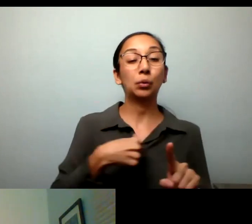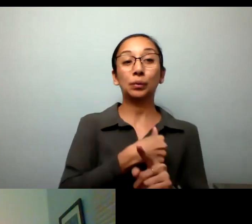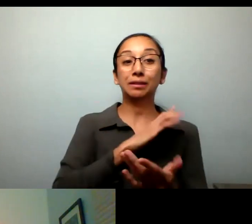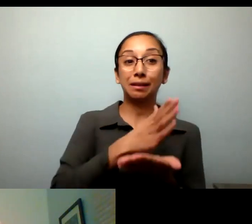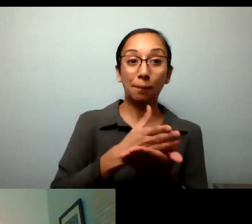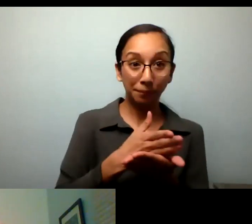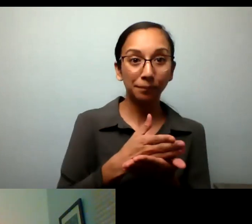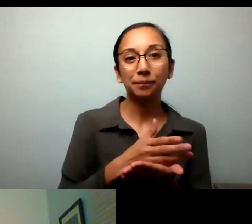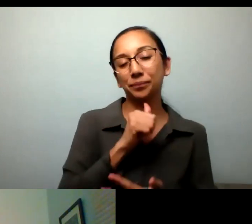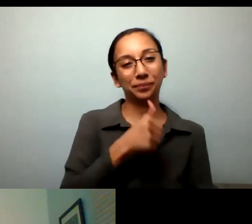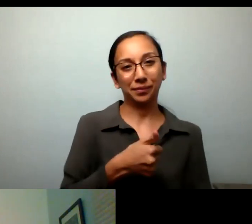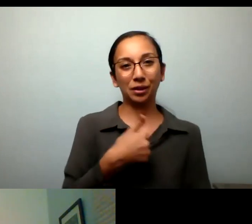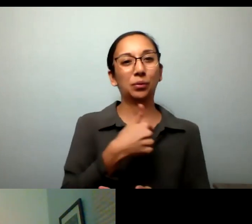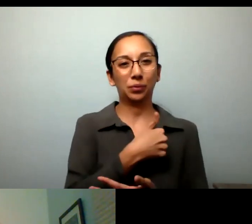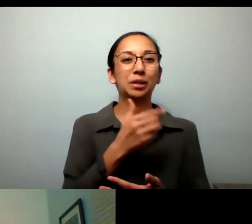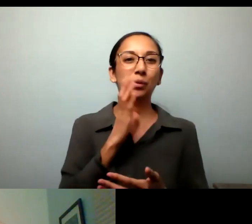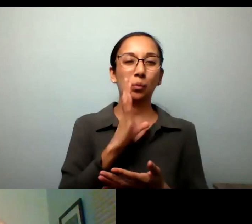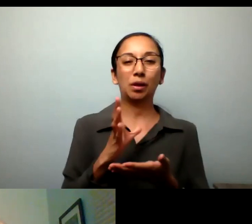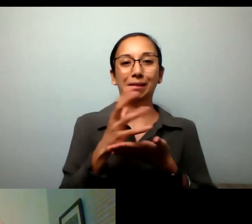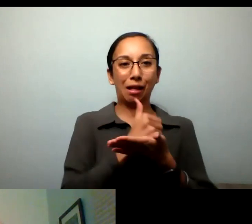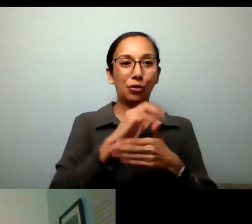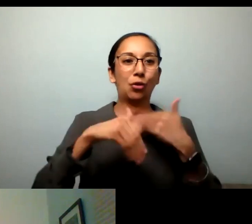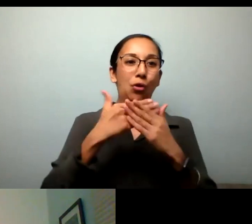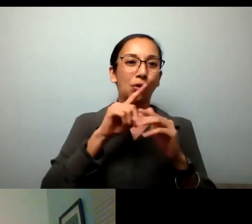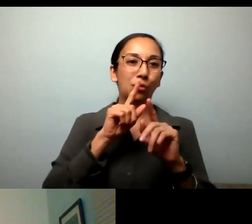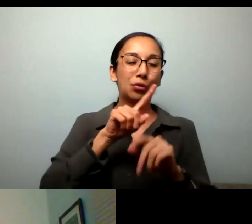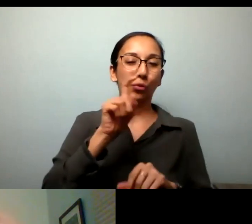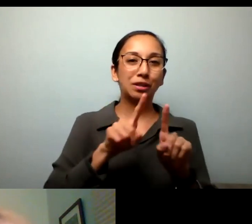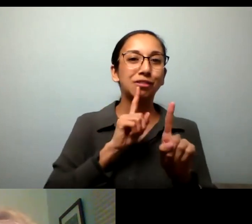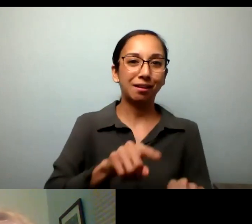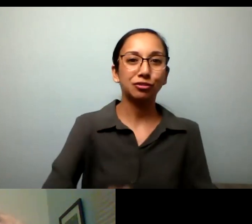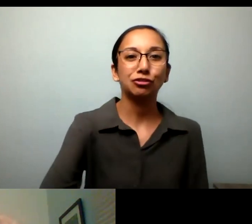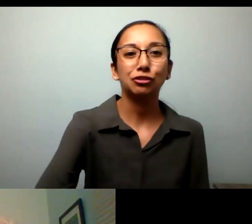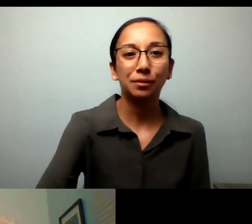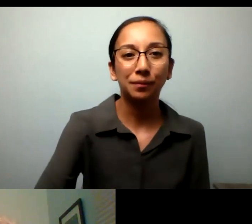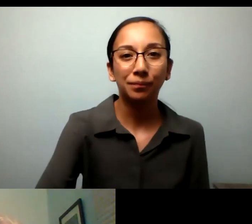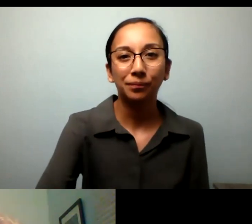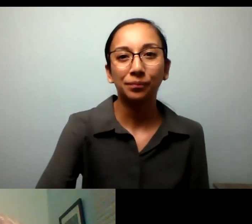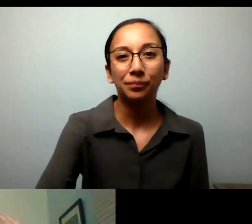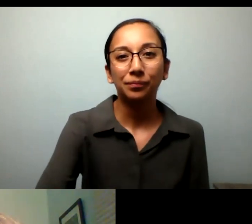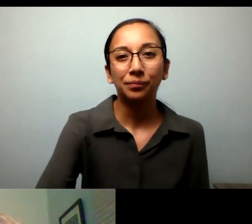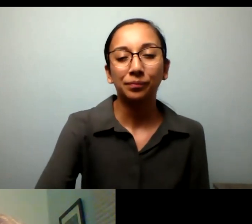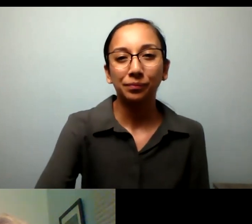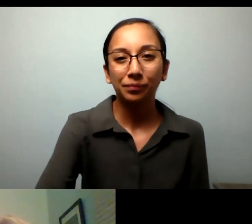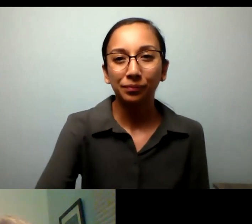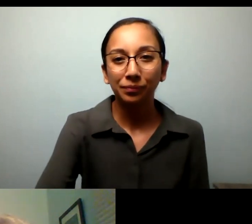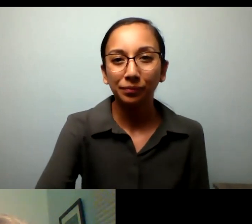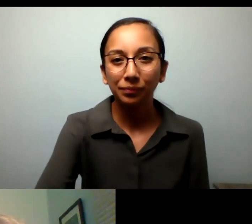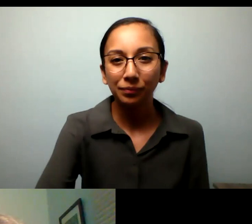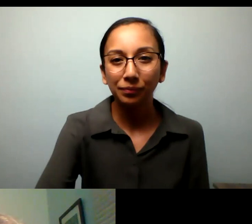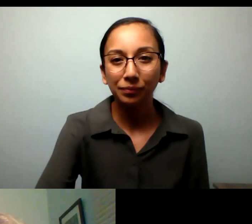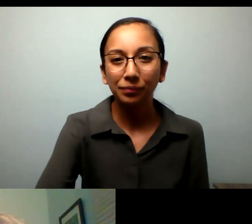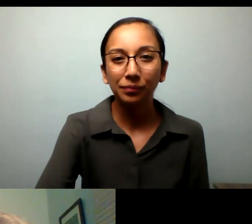either office until we get all these questions answered. So the first questions I have are for Allison